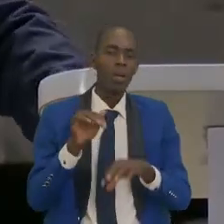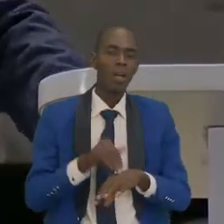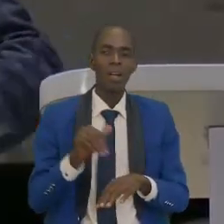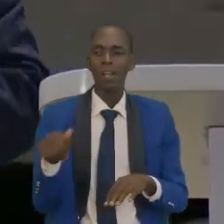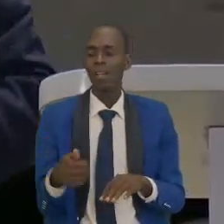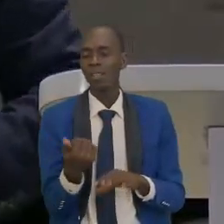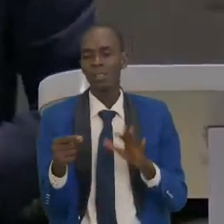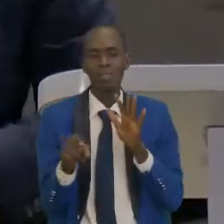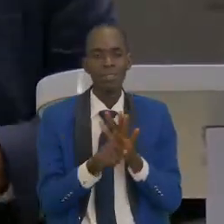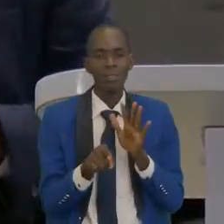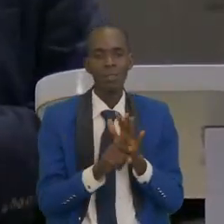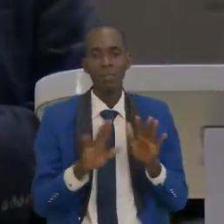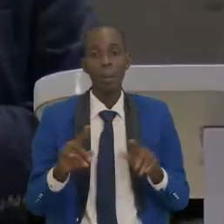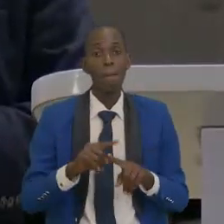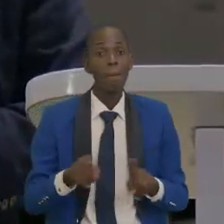God